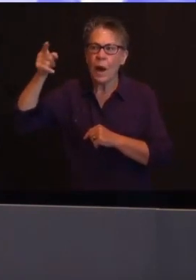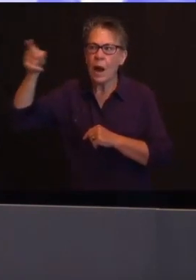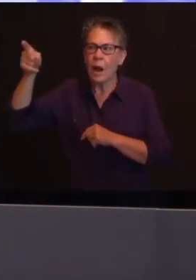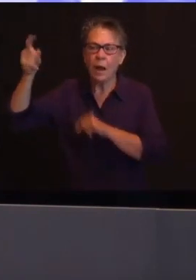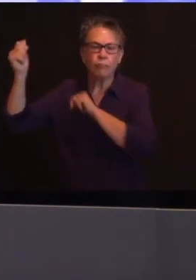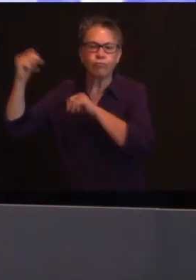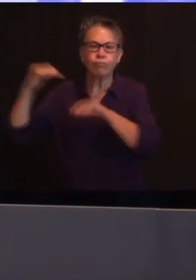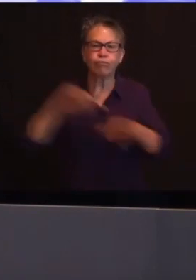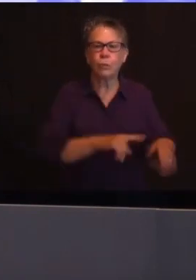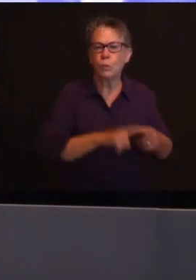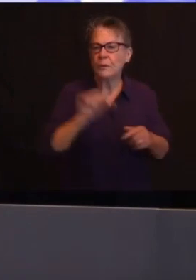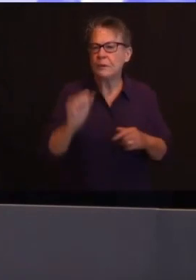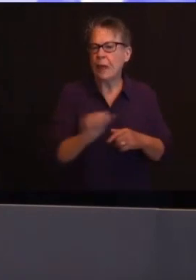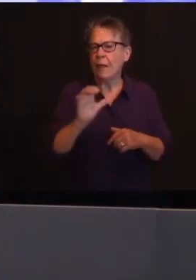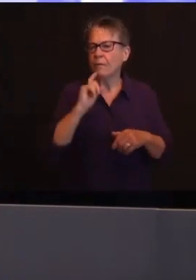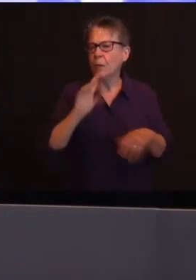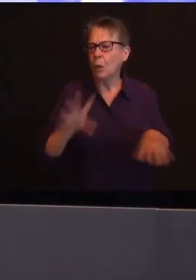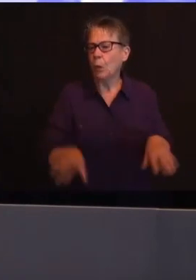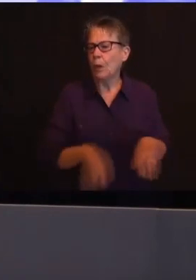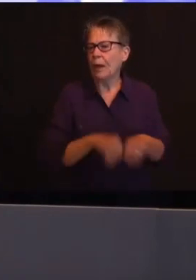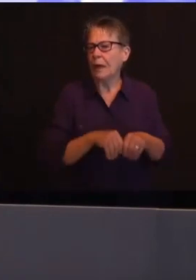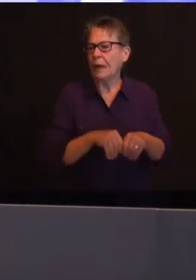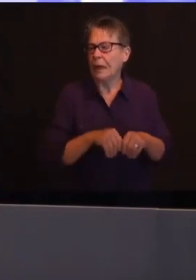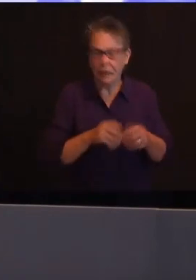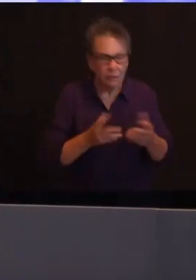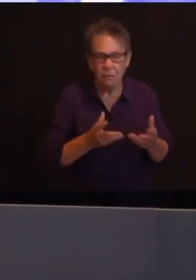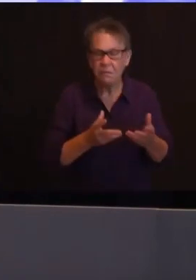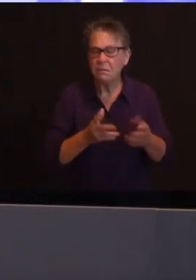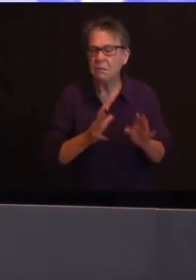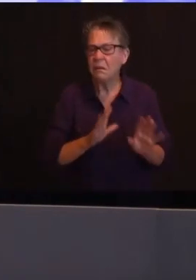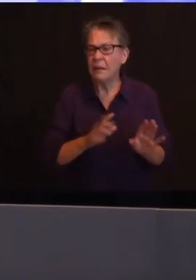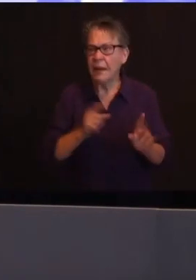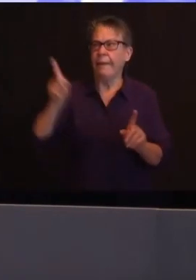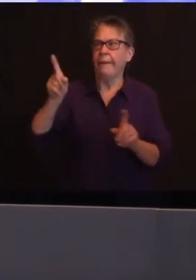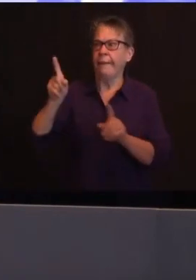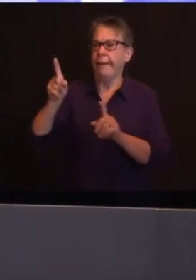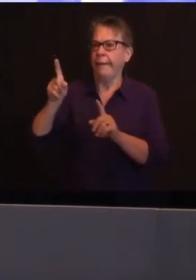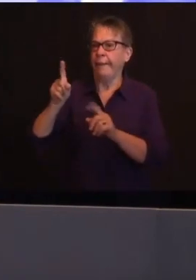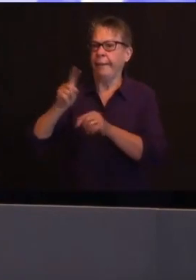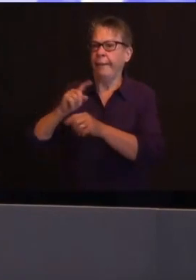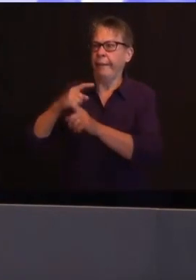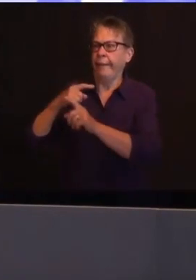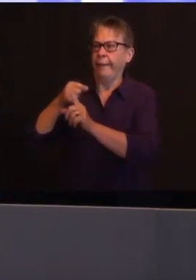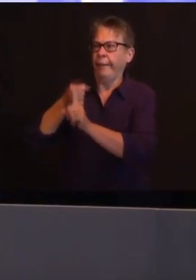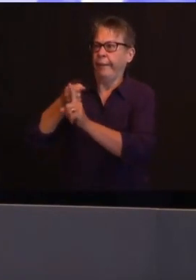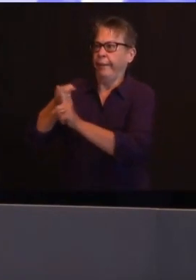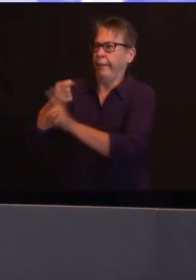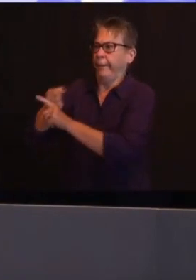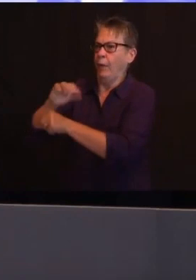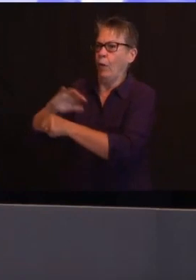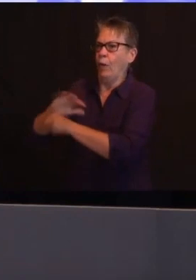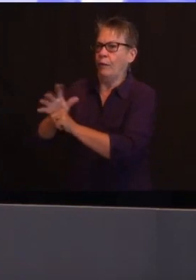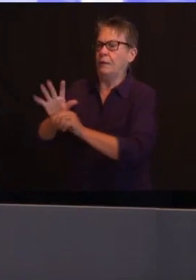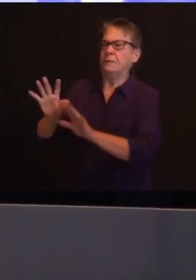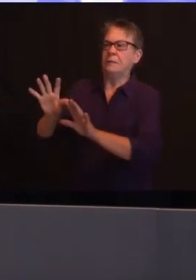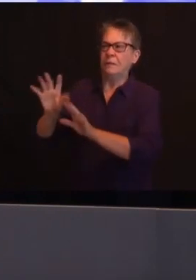have traveled to states with high COVID-19 activity and visitors from those states follow the